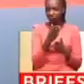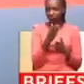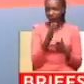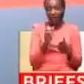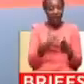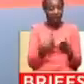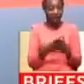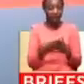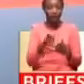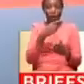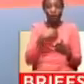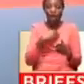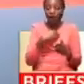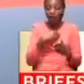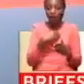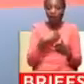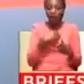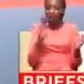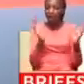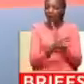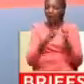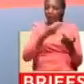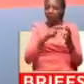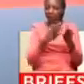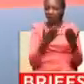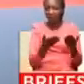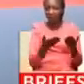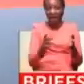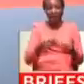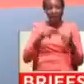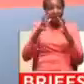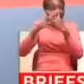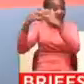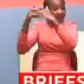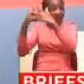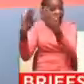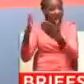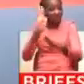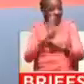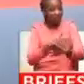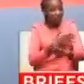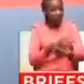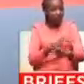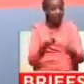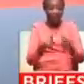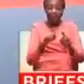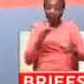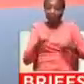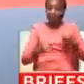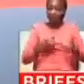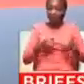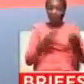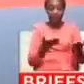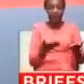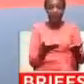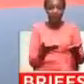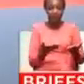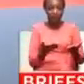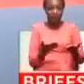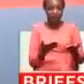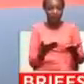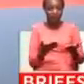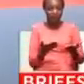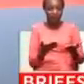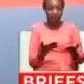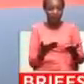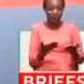homosexual industry. The American music industry is a homosexual industry. Actually, not just music, entertainment, period. It's a homosexual